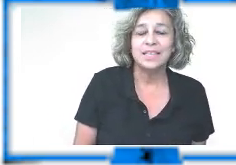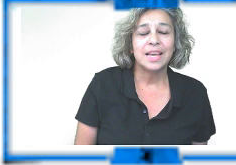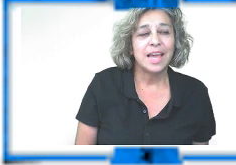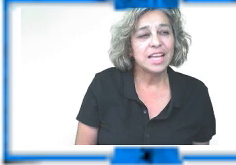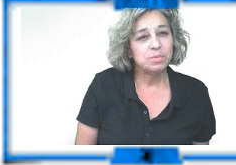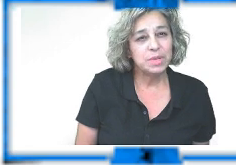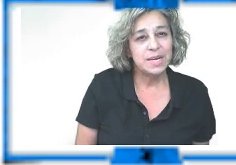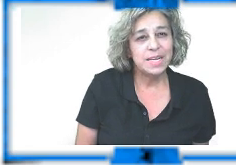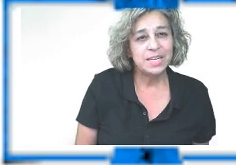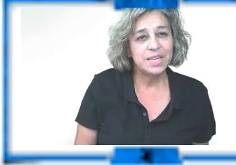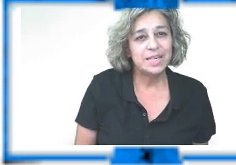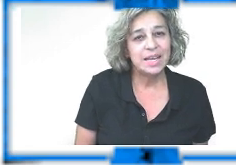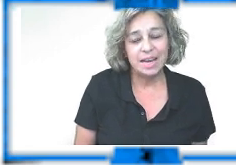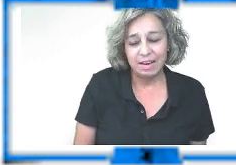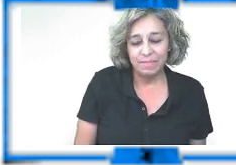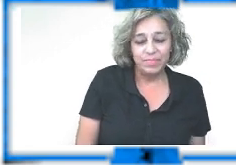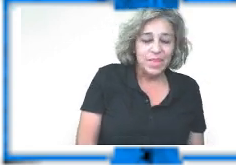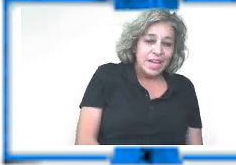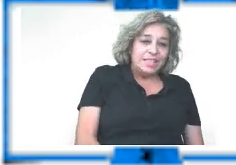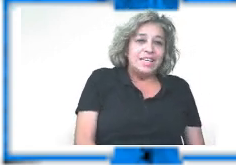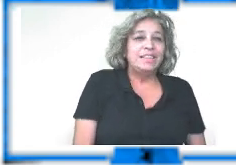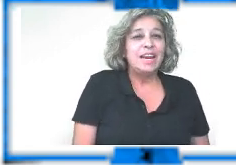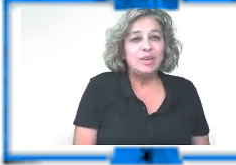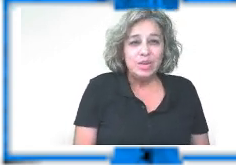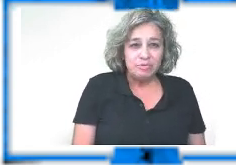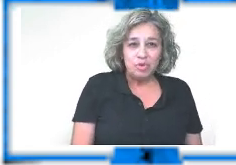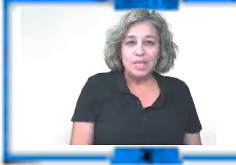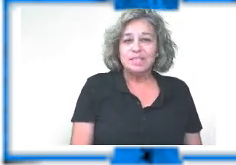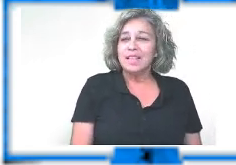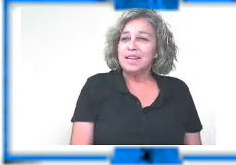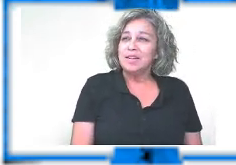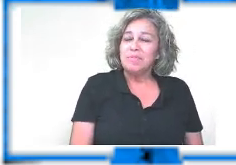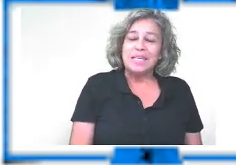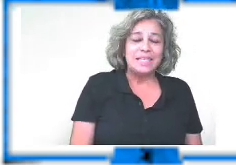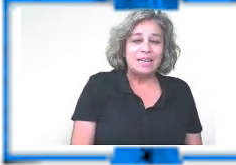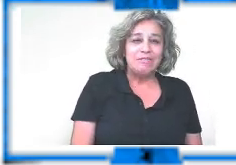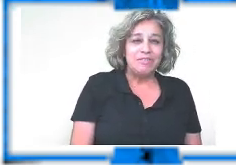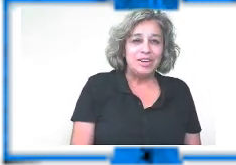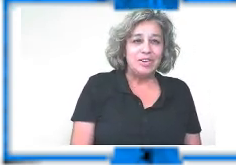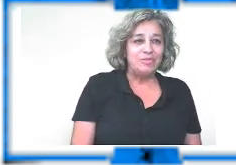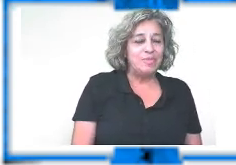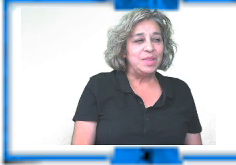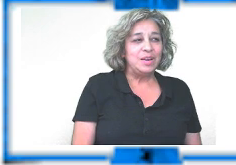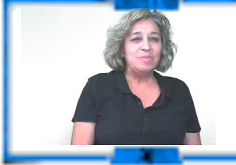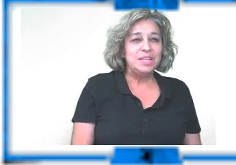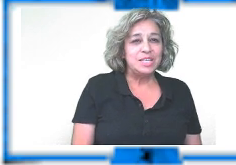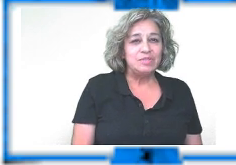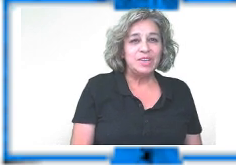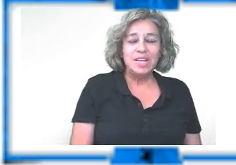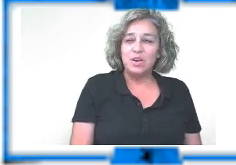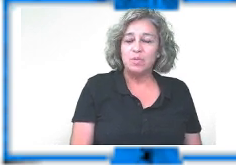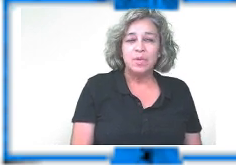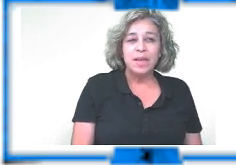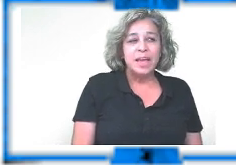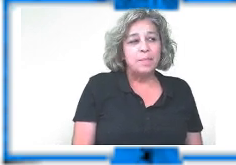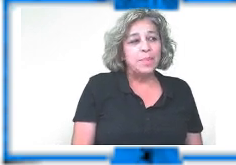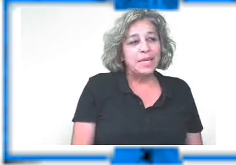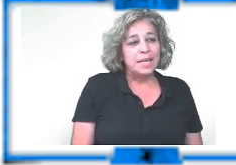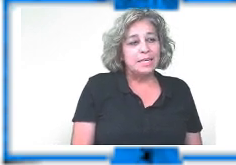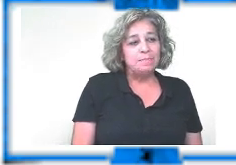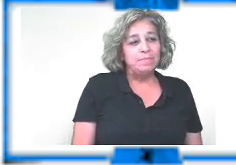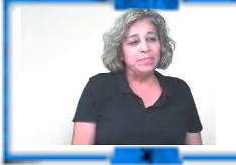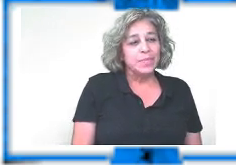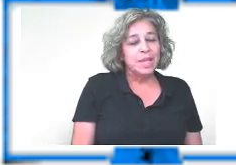his explanation. It's not that I couldn't have translated it myself, you know, from the original video,